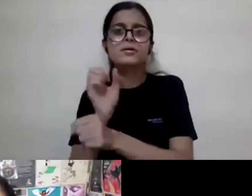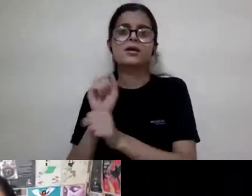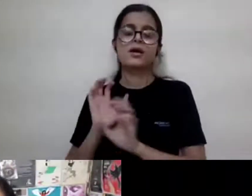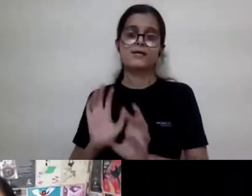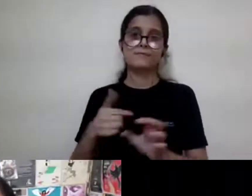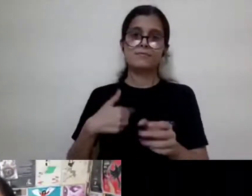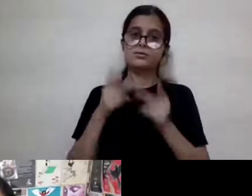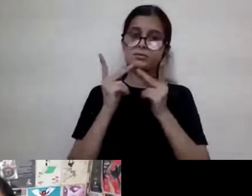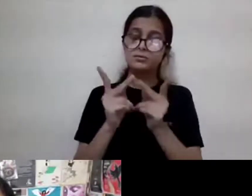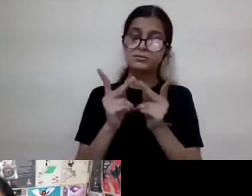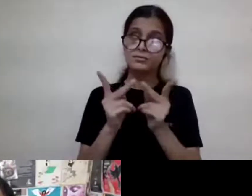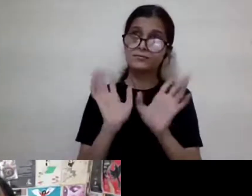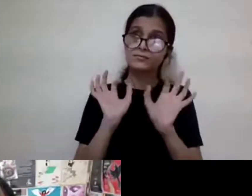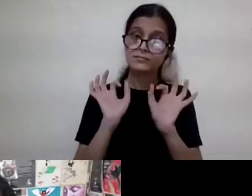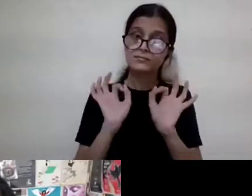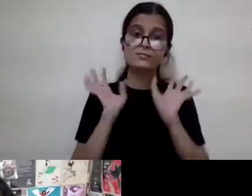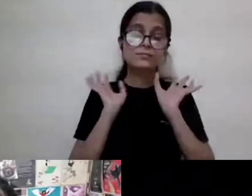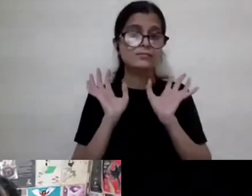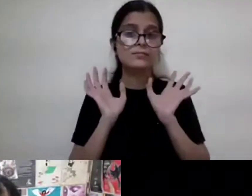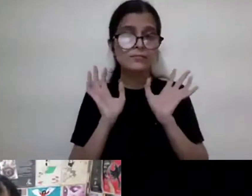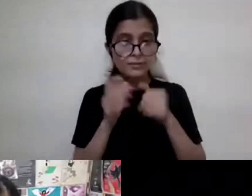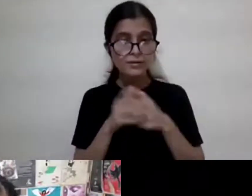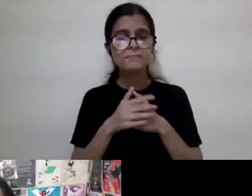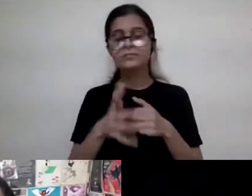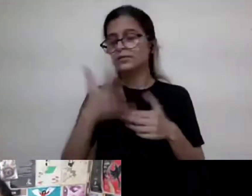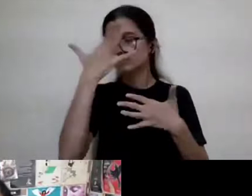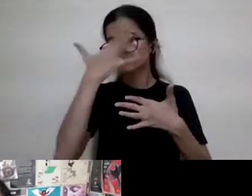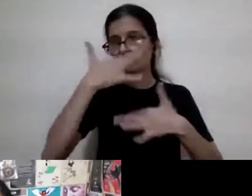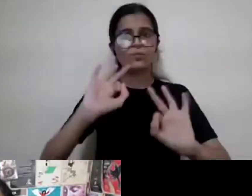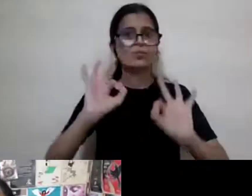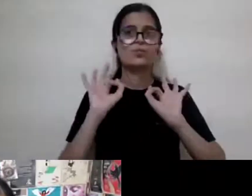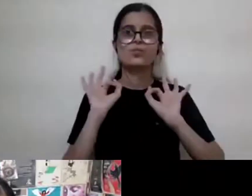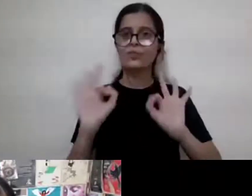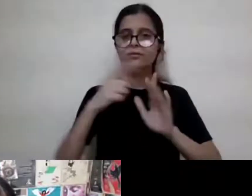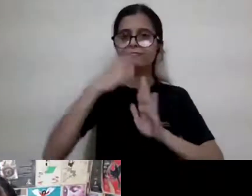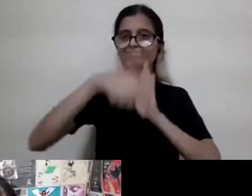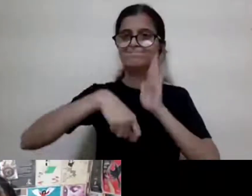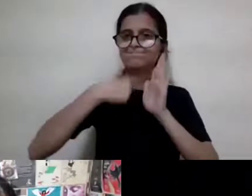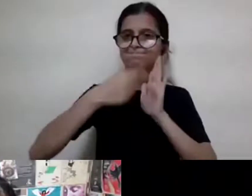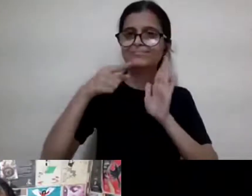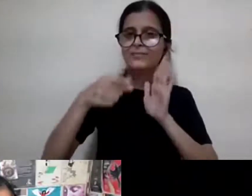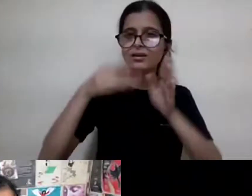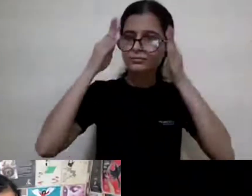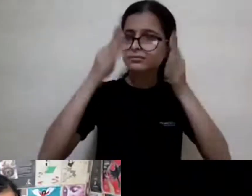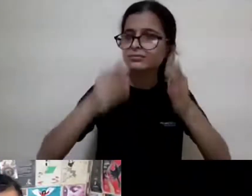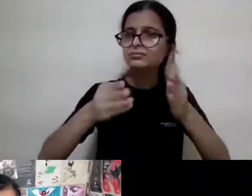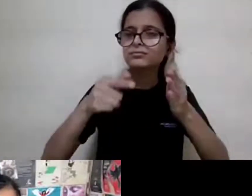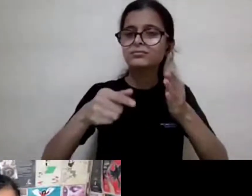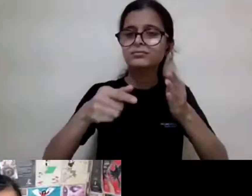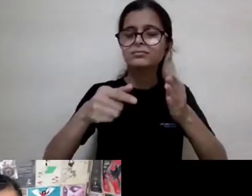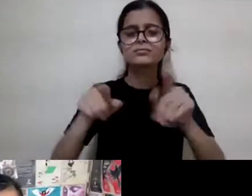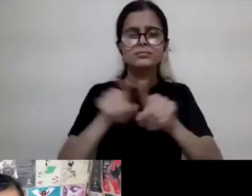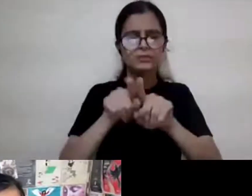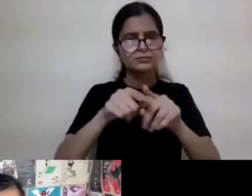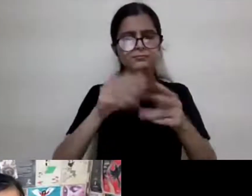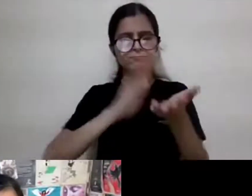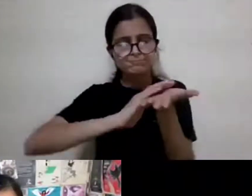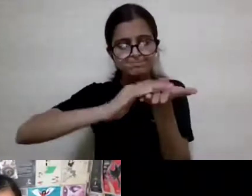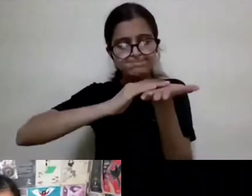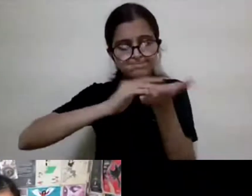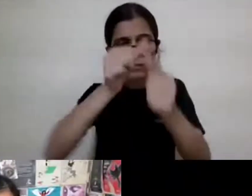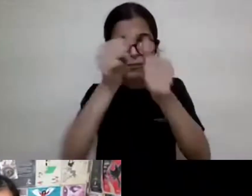So the wonderful projects, the one at the concentration camp with the tactile models